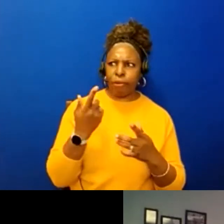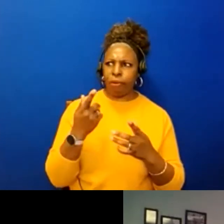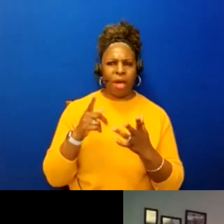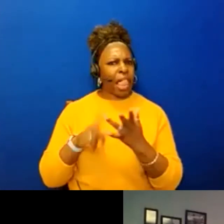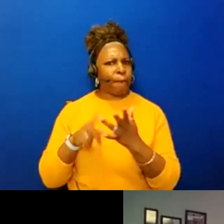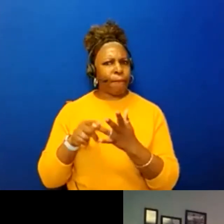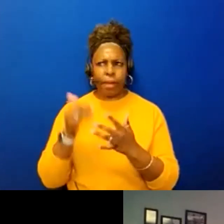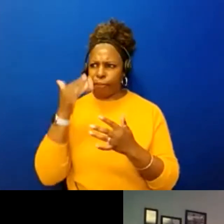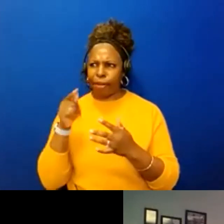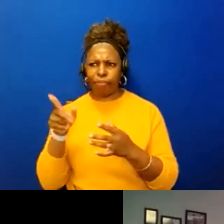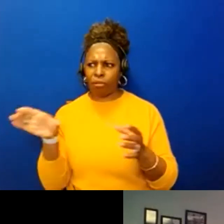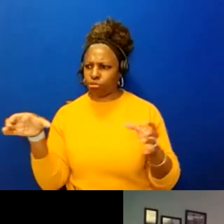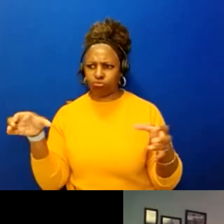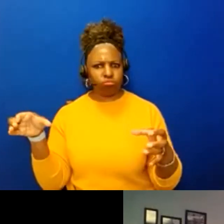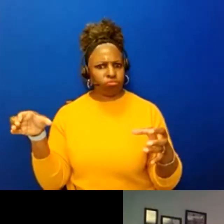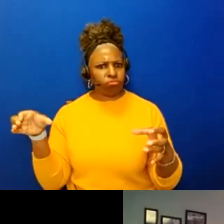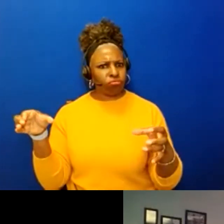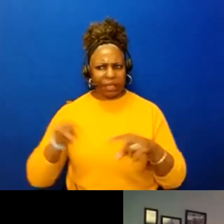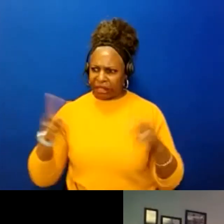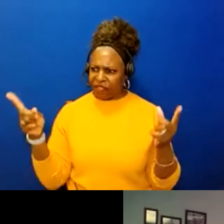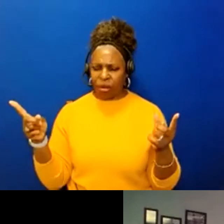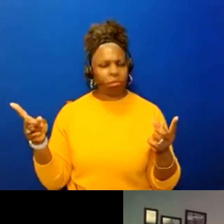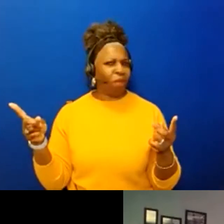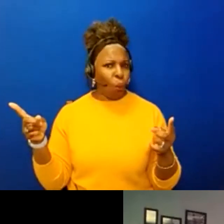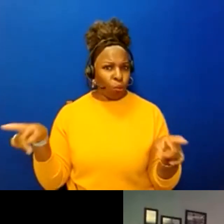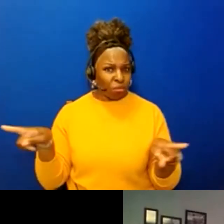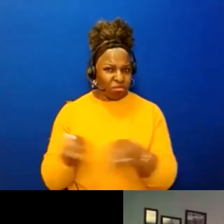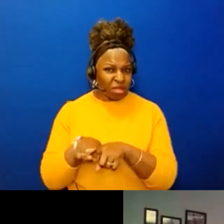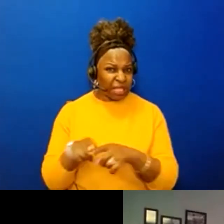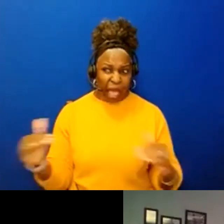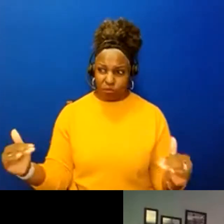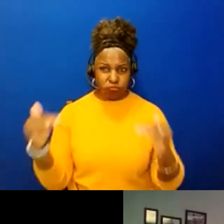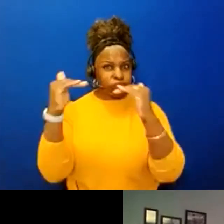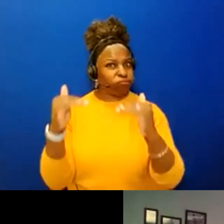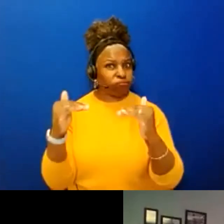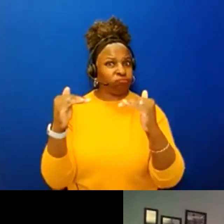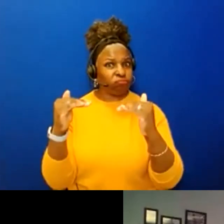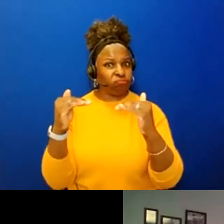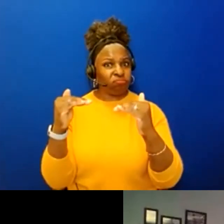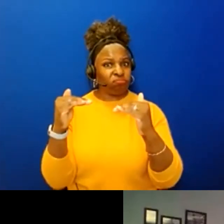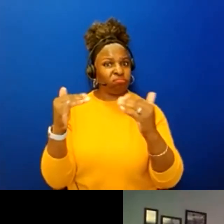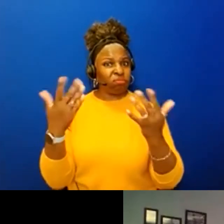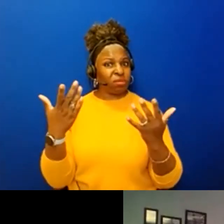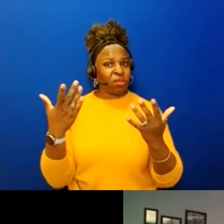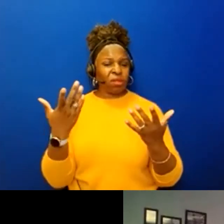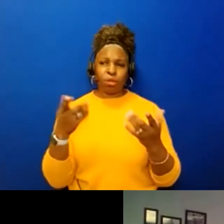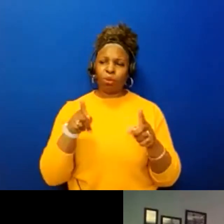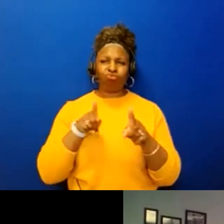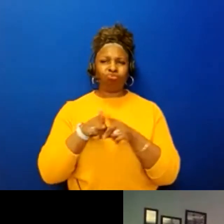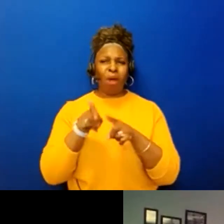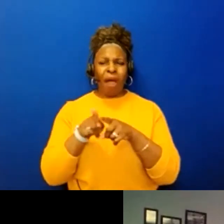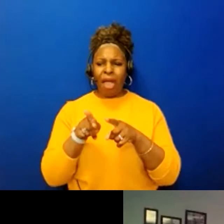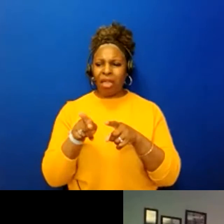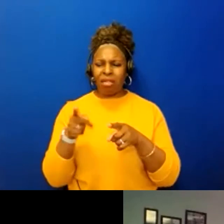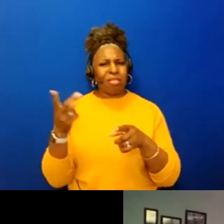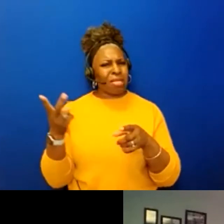argument that people have of let's put the games together. Well, from logistically, that's just not possible. Paralympic sport